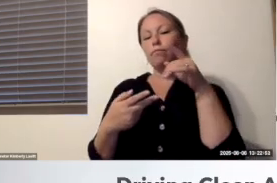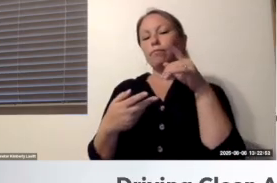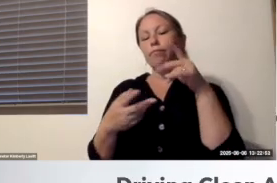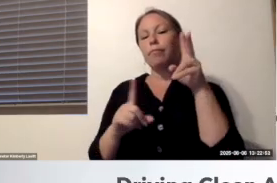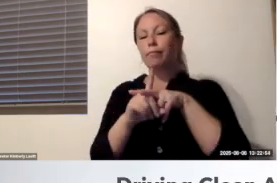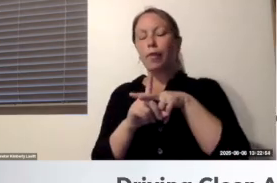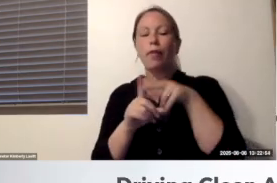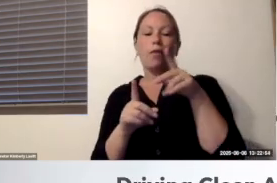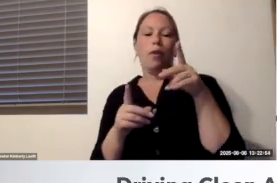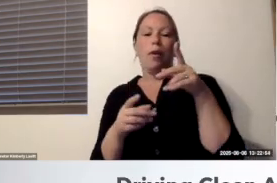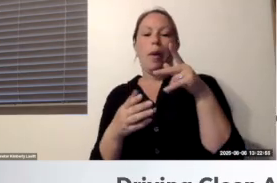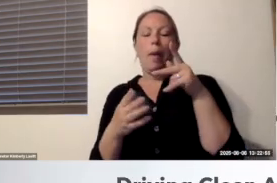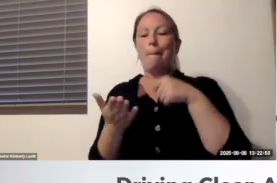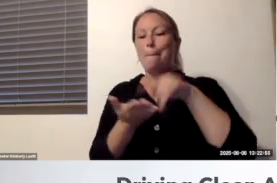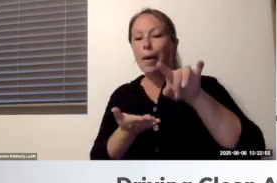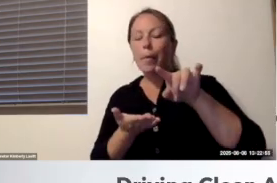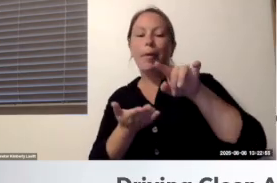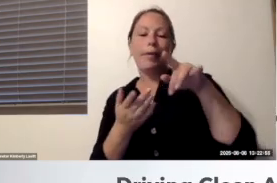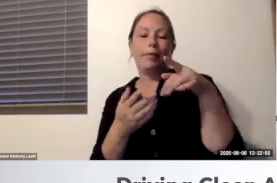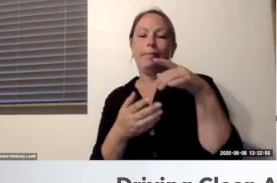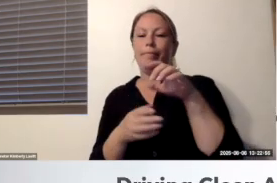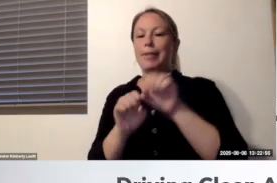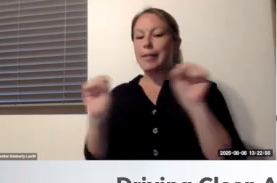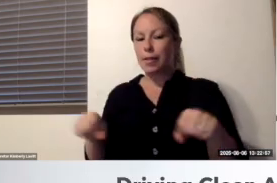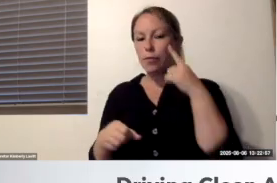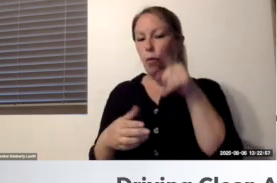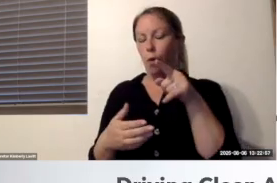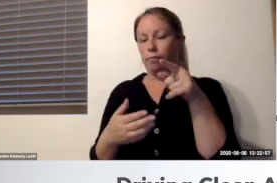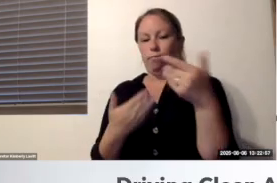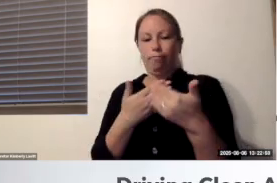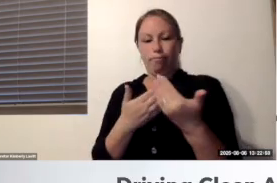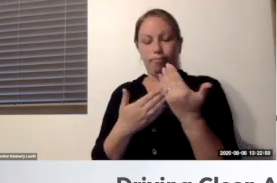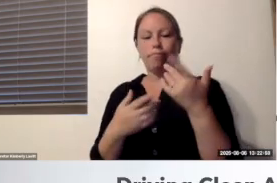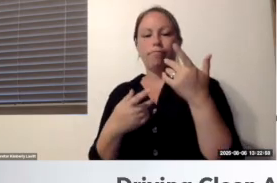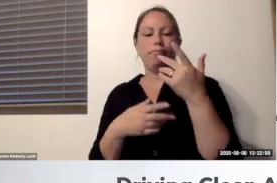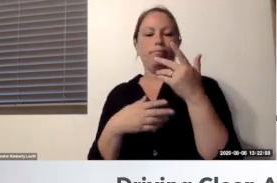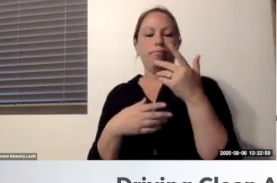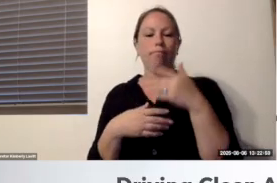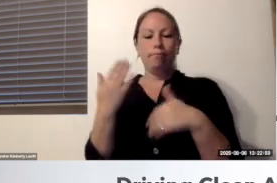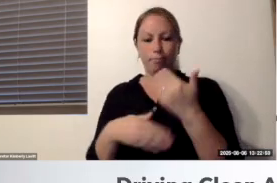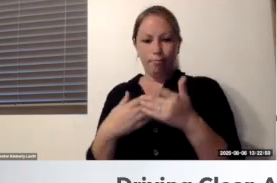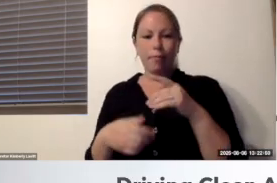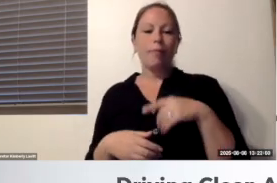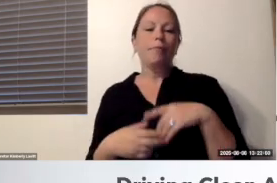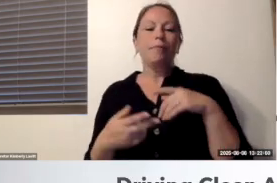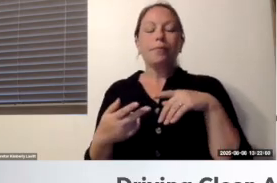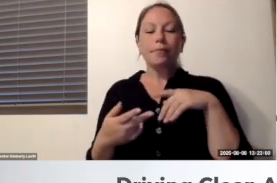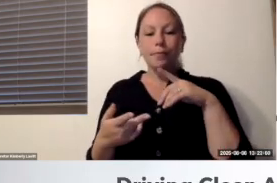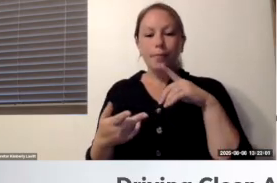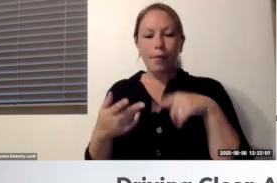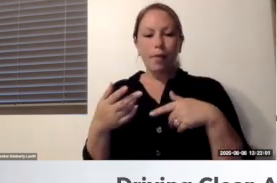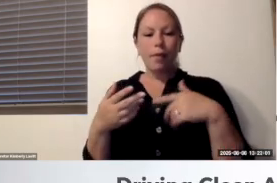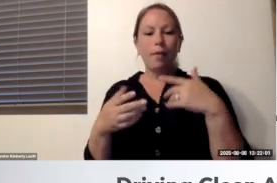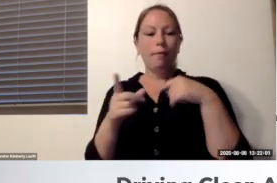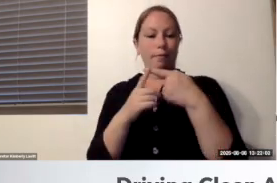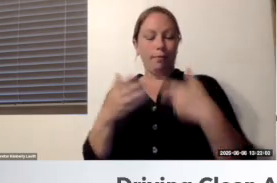payment systems to make riding transit easier. Access Clean California is an outreach project focused on increasing